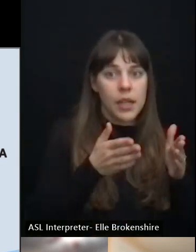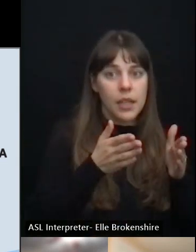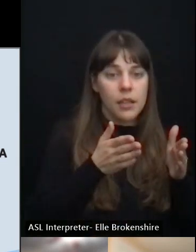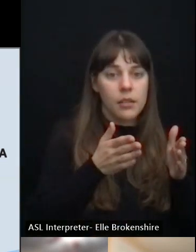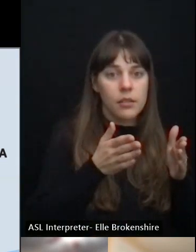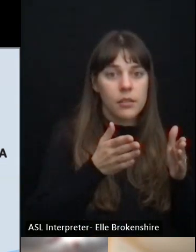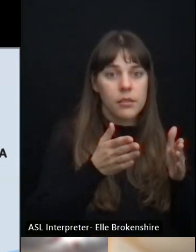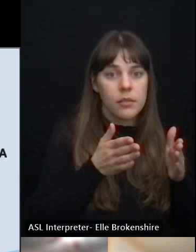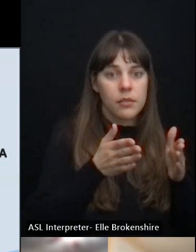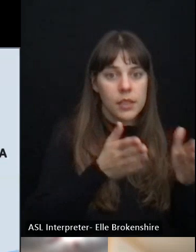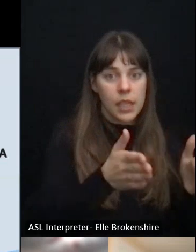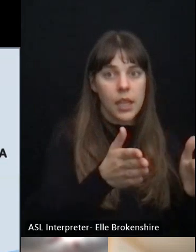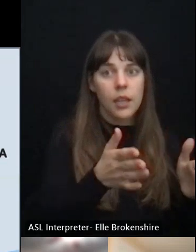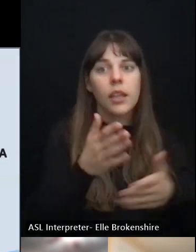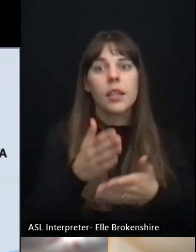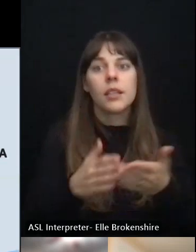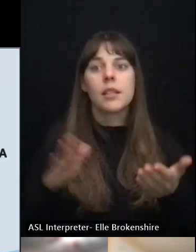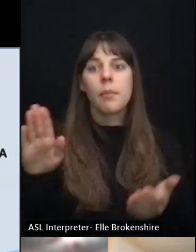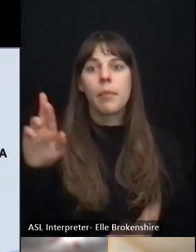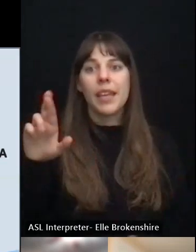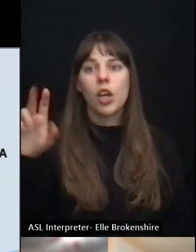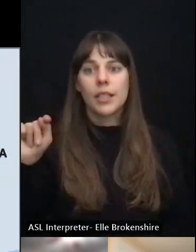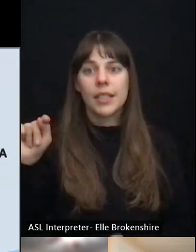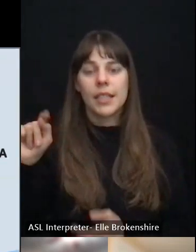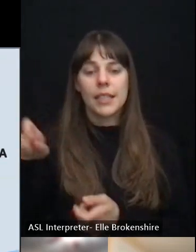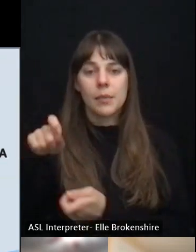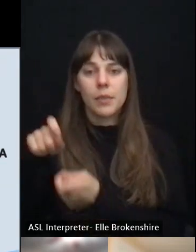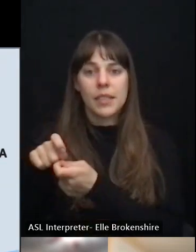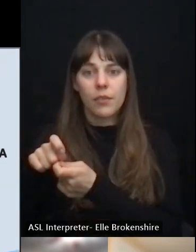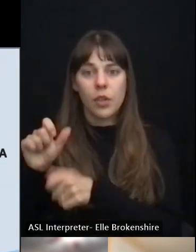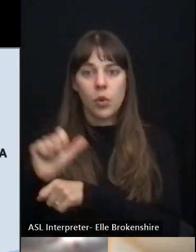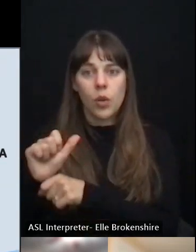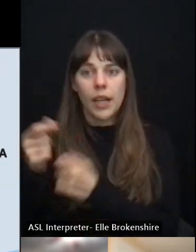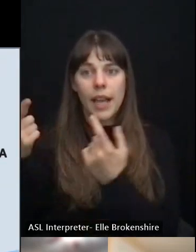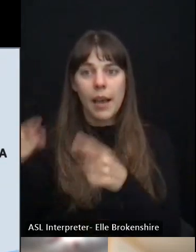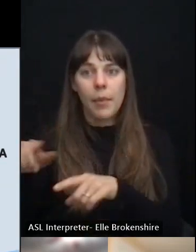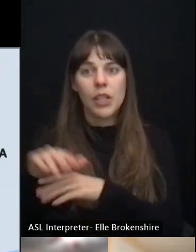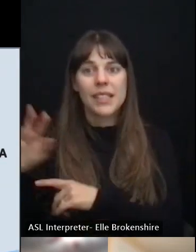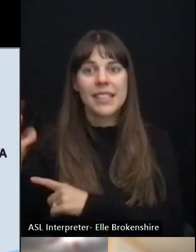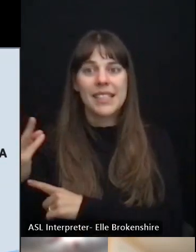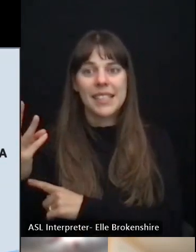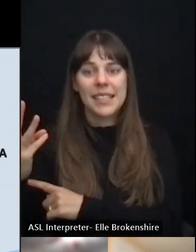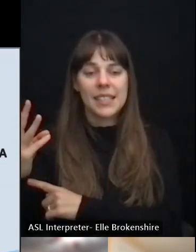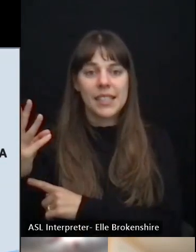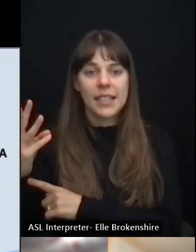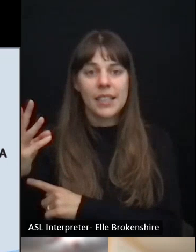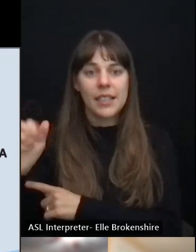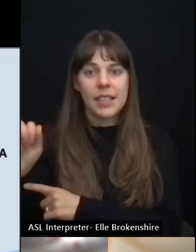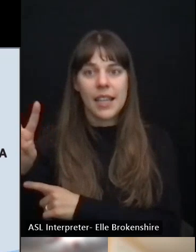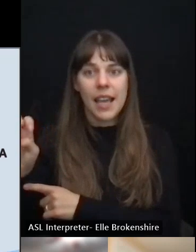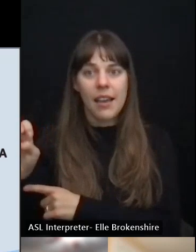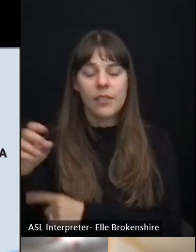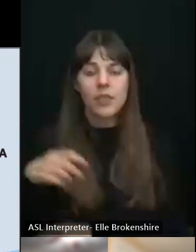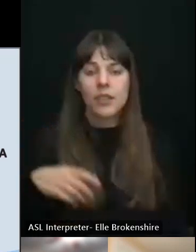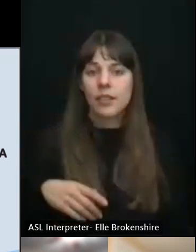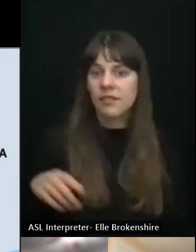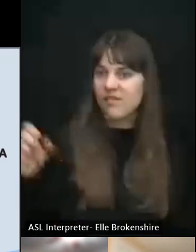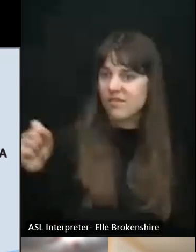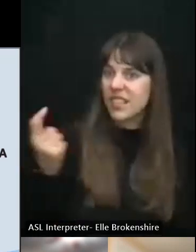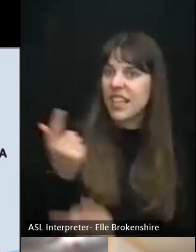very BRT specific work that's happening on the 6th Avenue side of Wood Street. Yeah, the Liberty Street side's been closed for like a year.